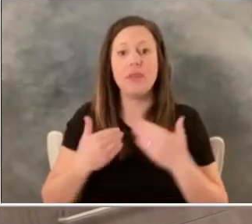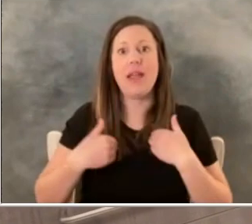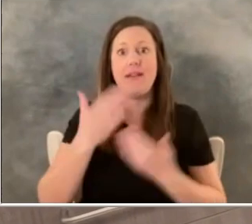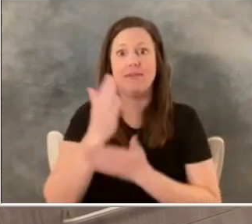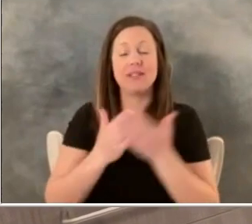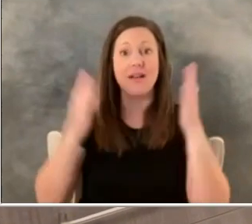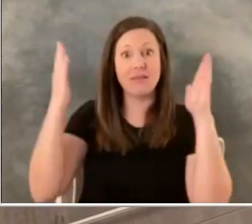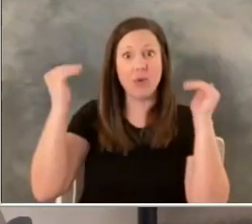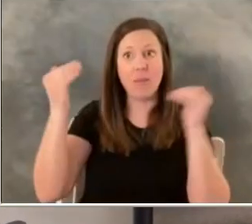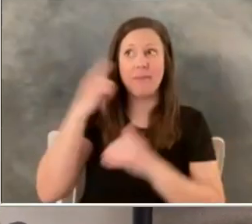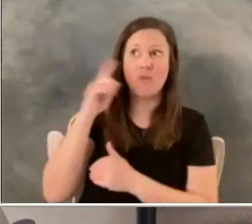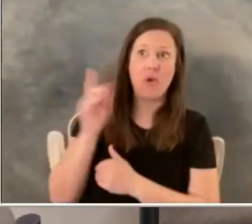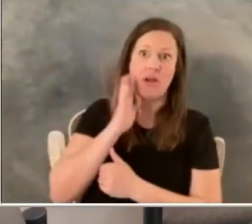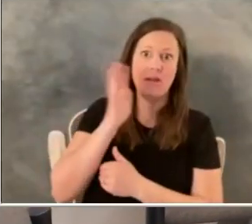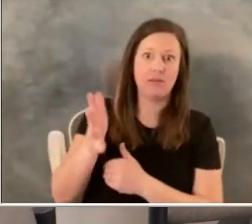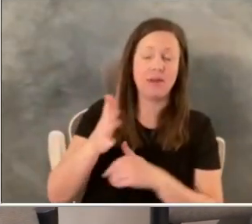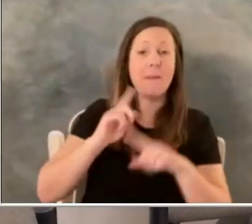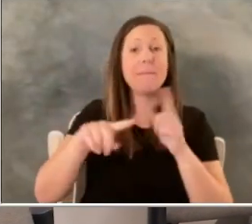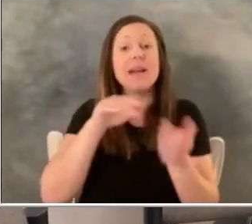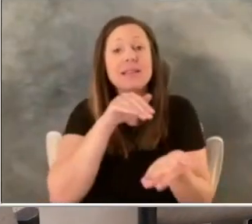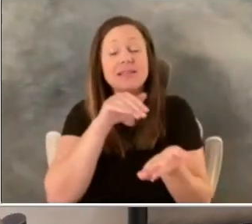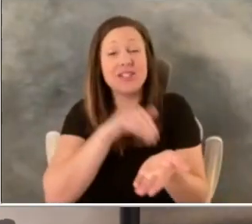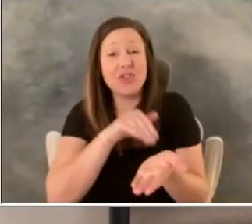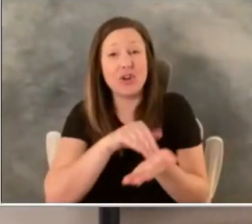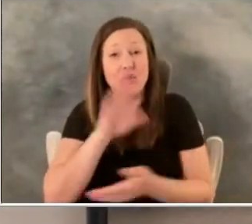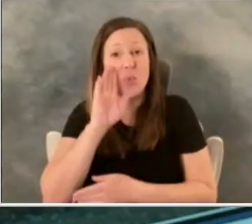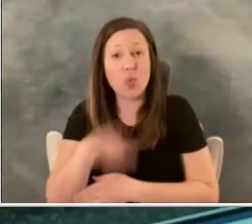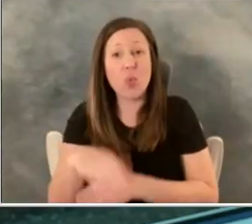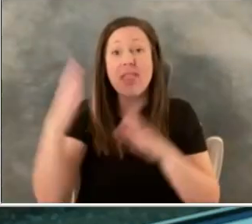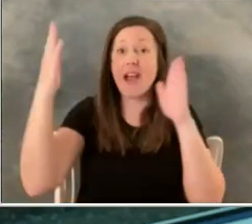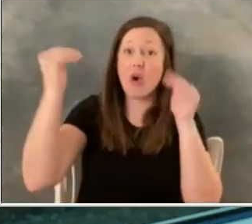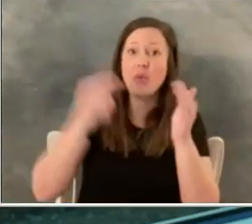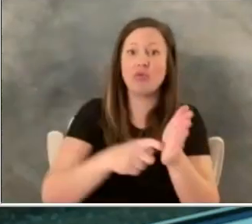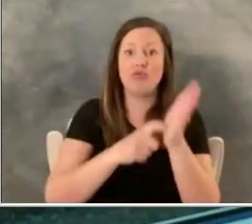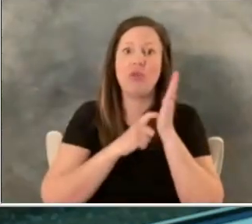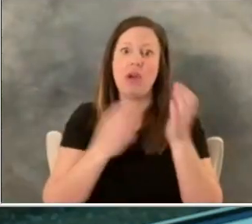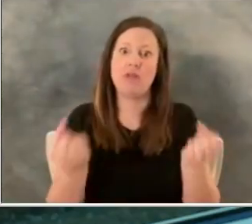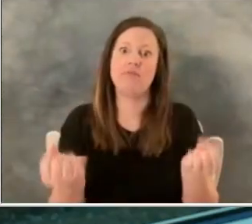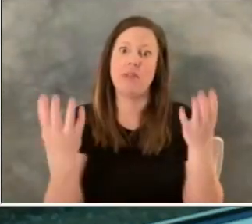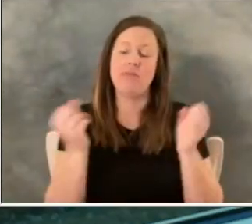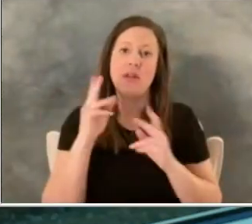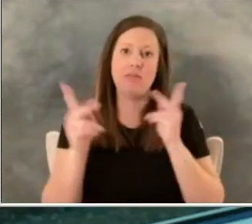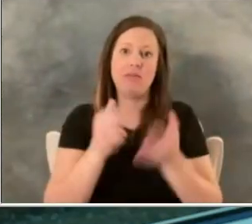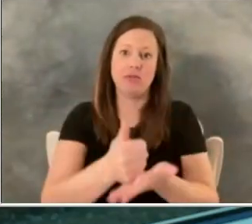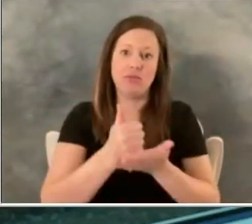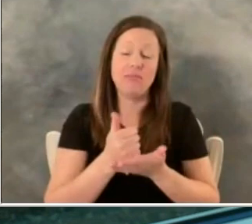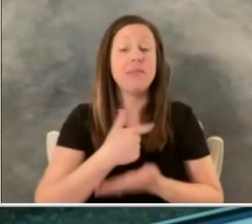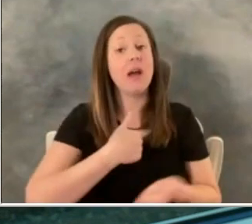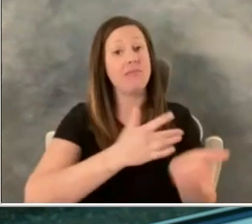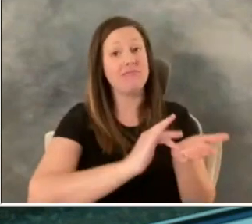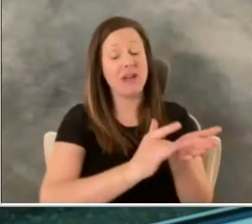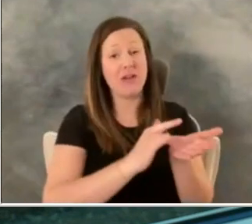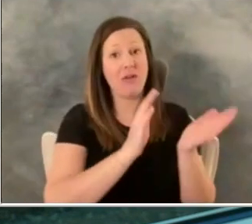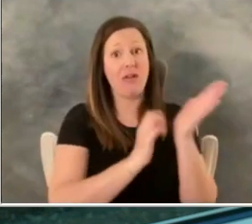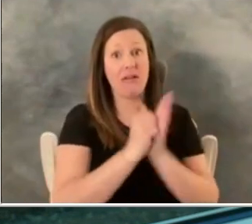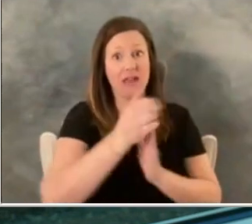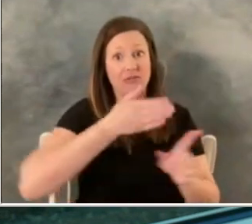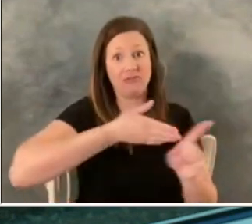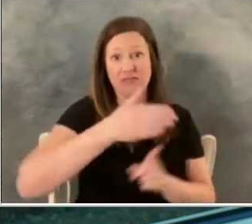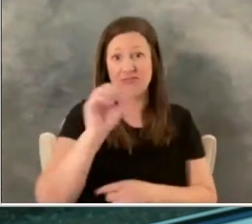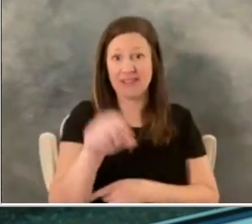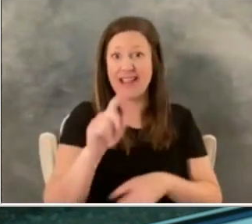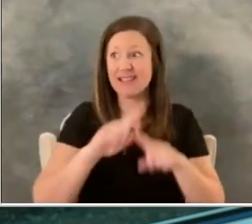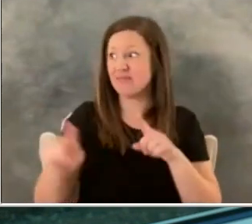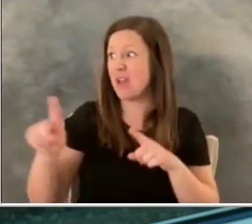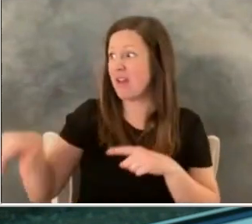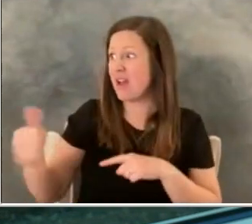Dr. Corum knew that hope would require a village. I'm a medical oncologist. I don't have the expertise and the knowledge